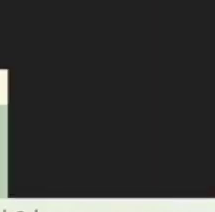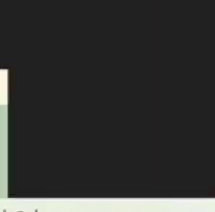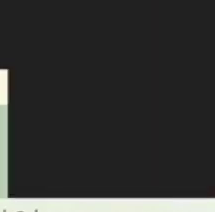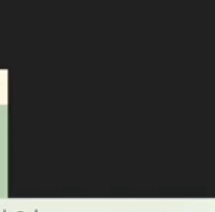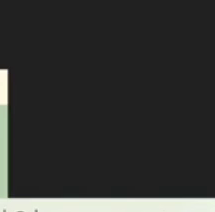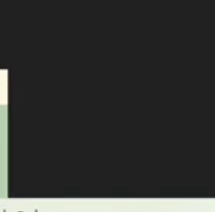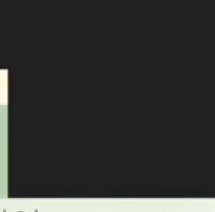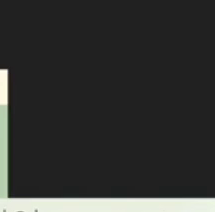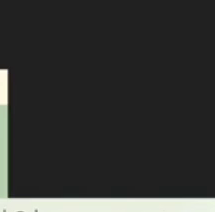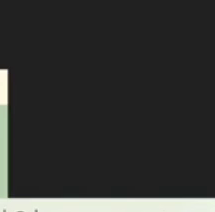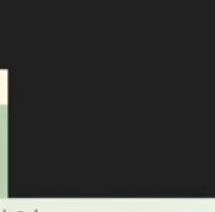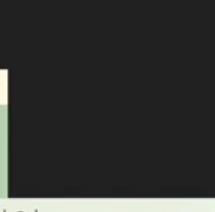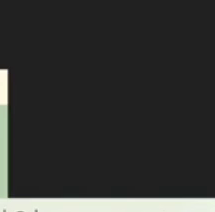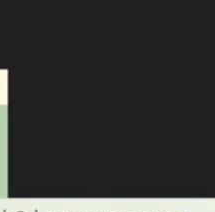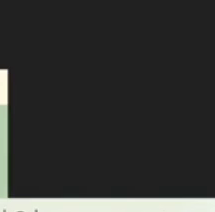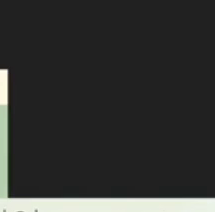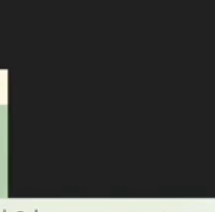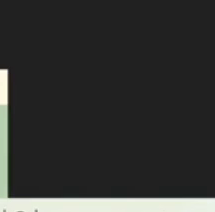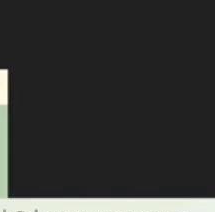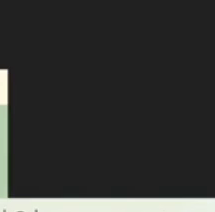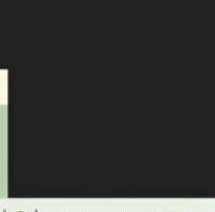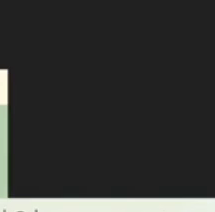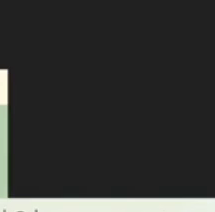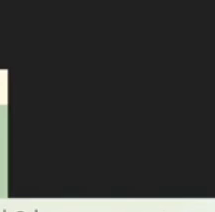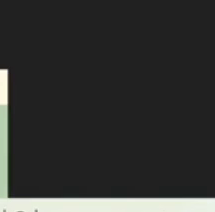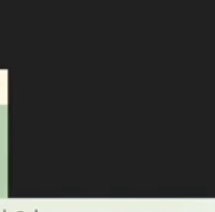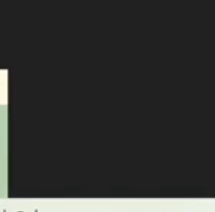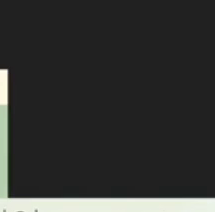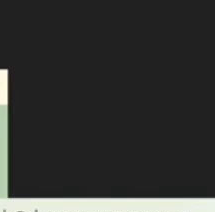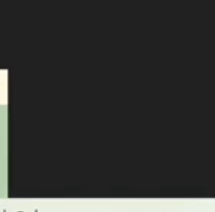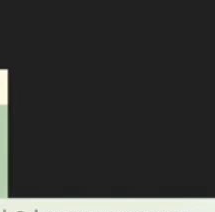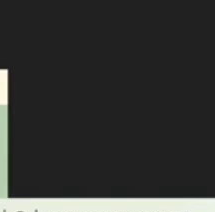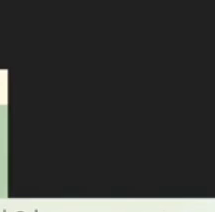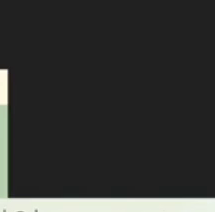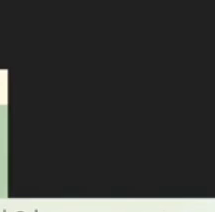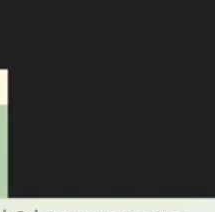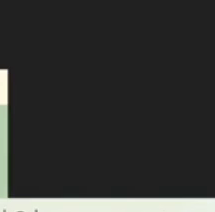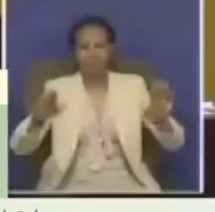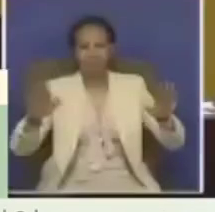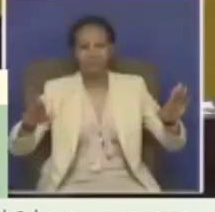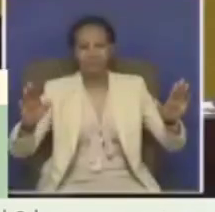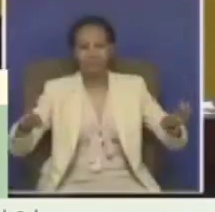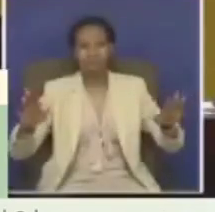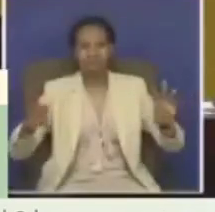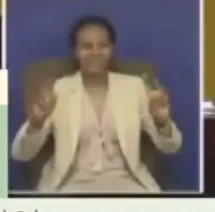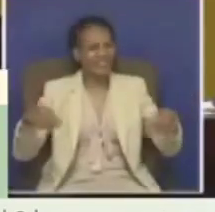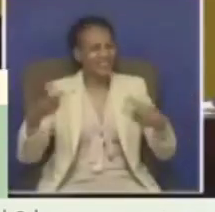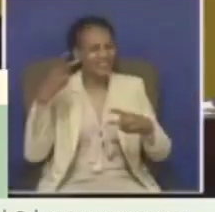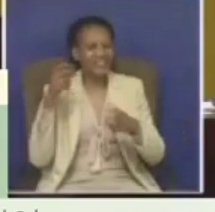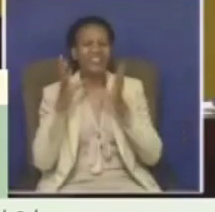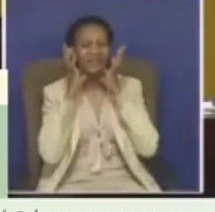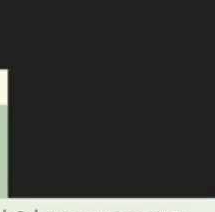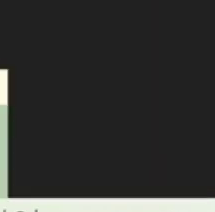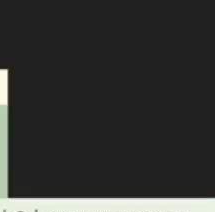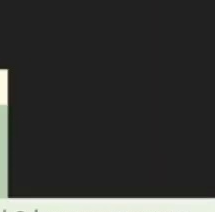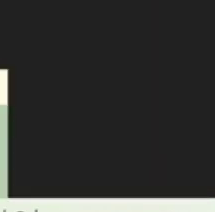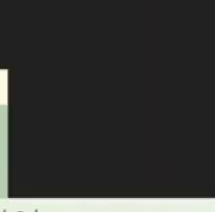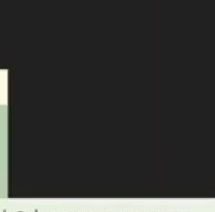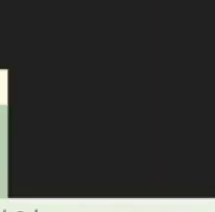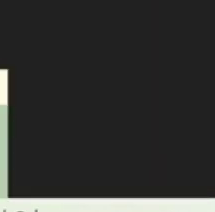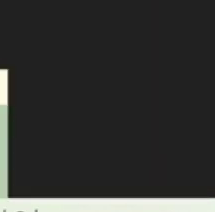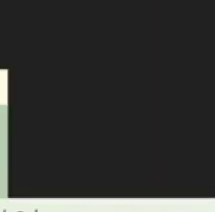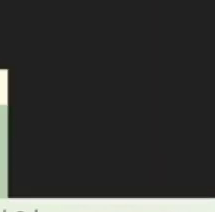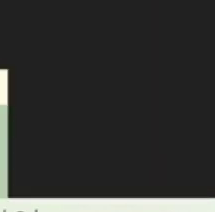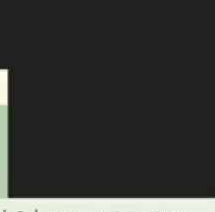Chair. He will know that there is a difference Order, between honorable ad hoc members. I can't committee hear the honorable Malema. and the standing